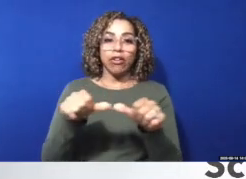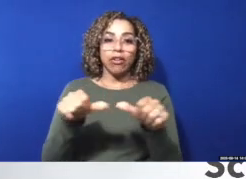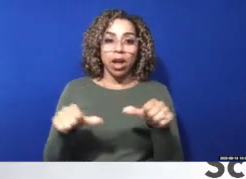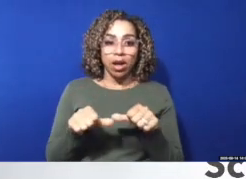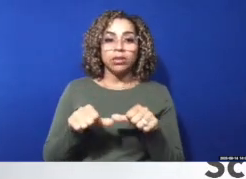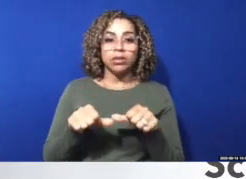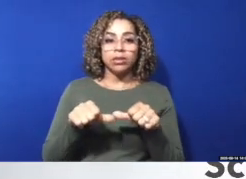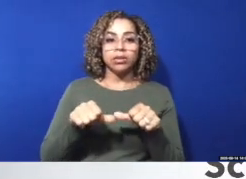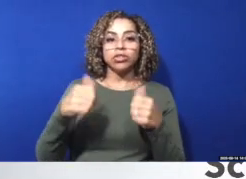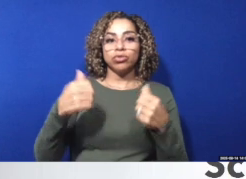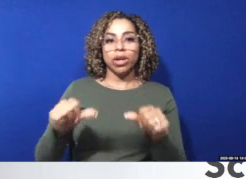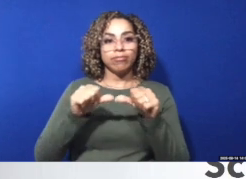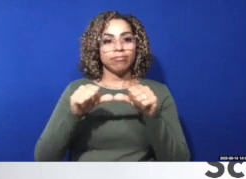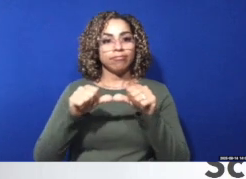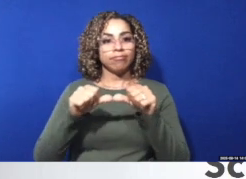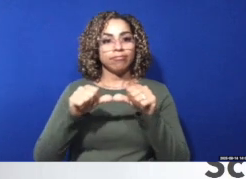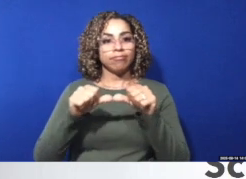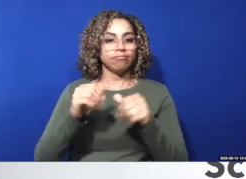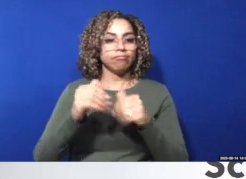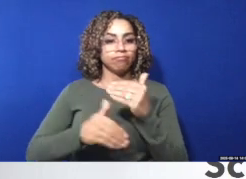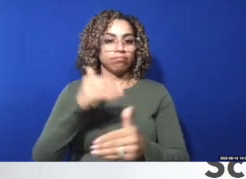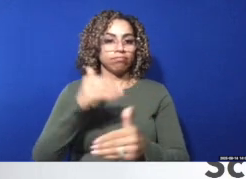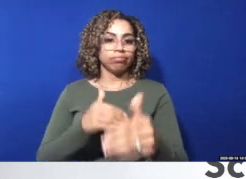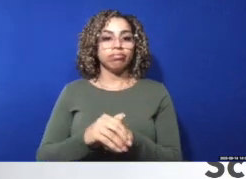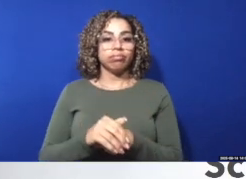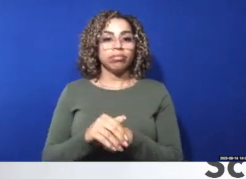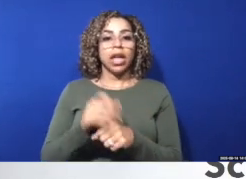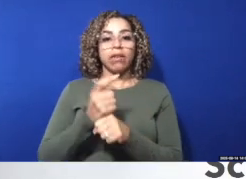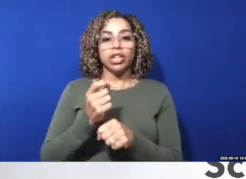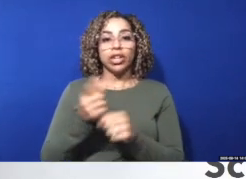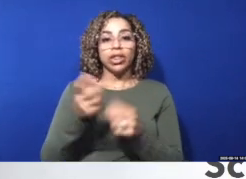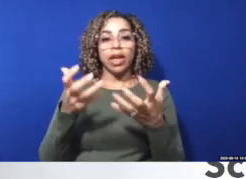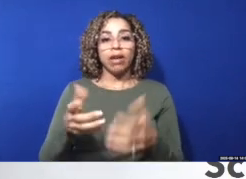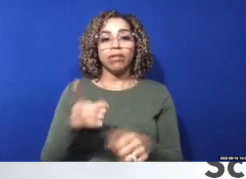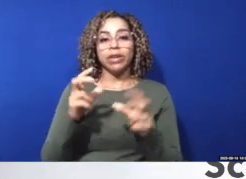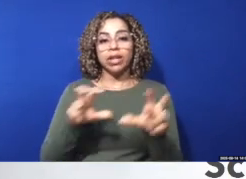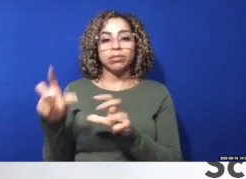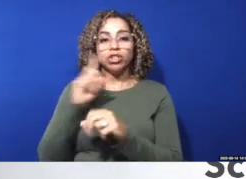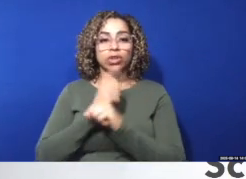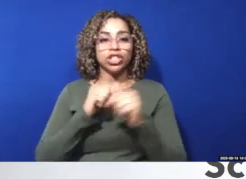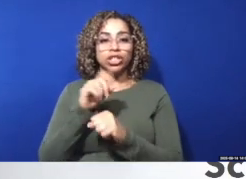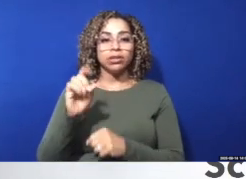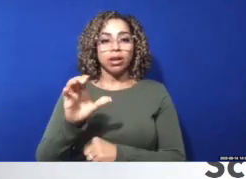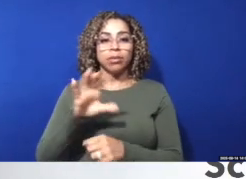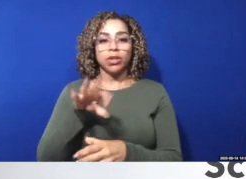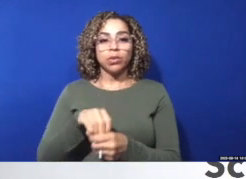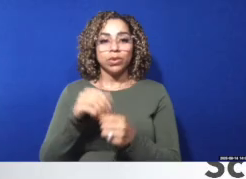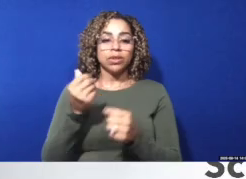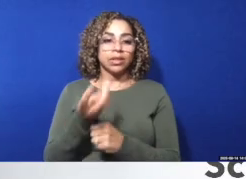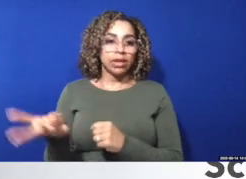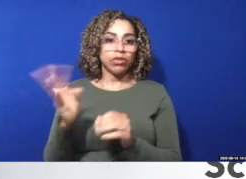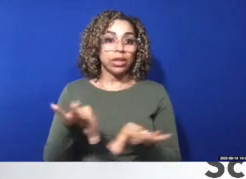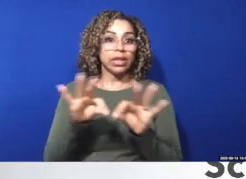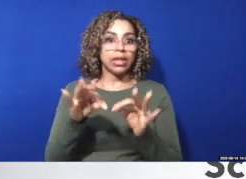Investment Strategy document includes several key elements. This year's document will include an updated discussion of how